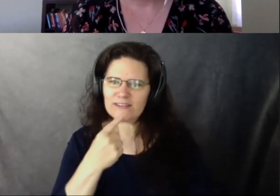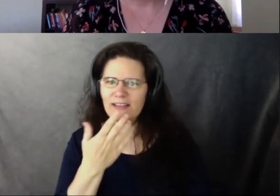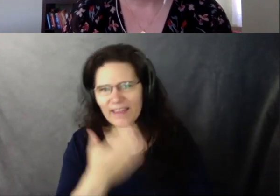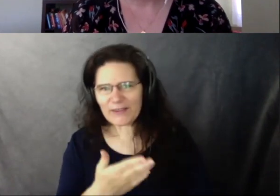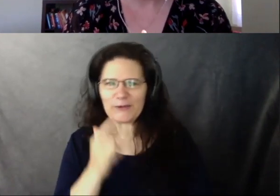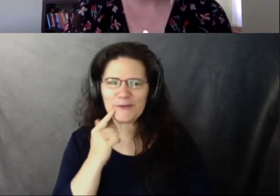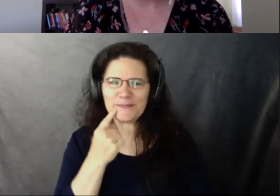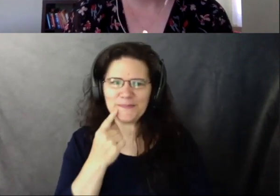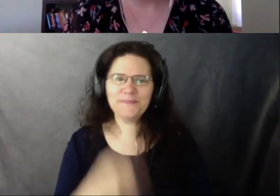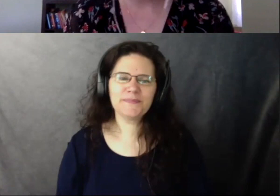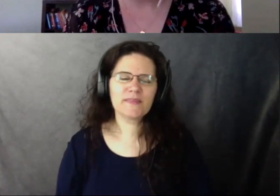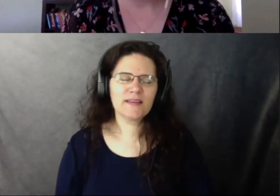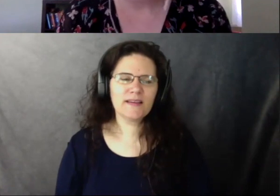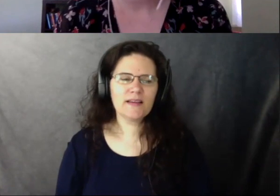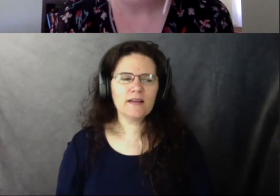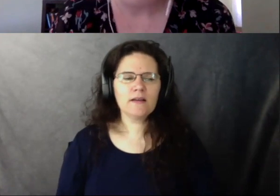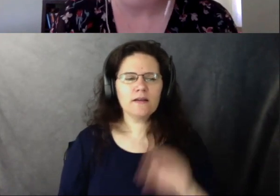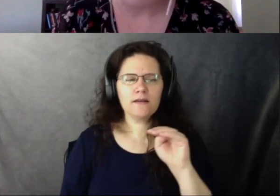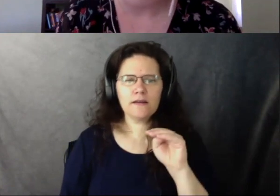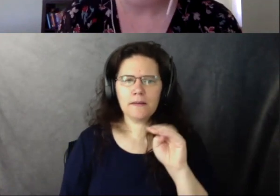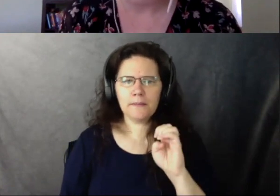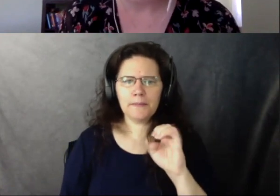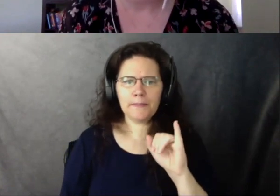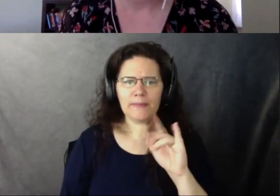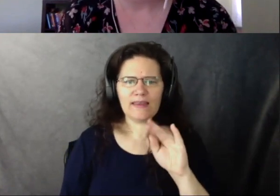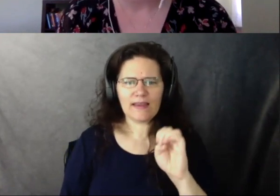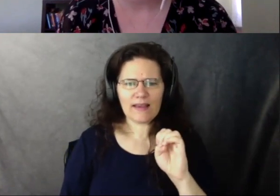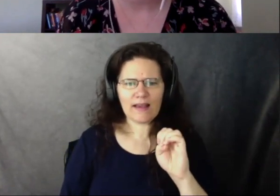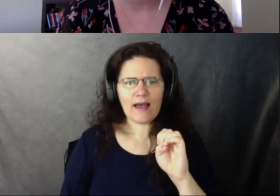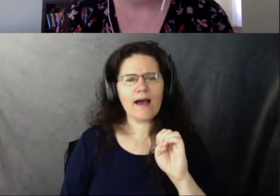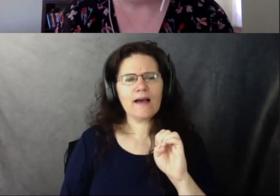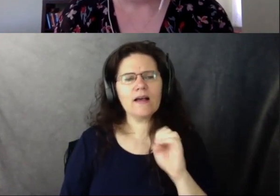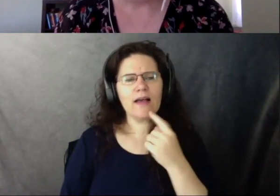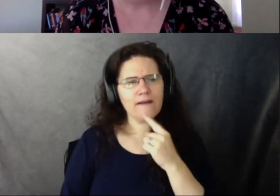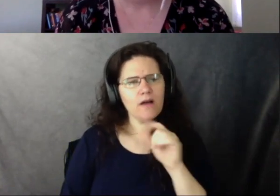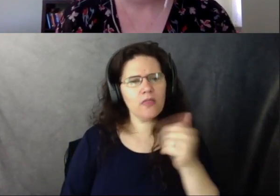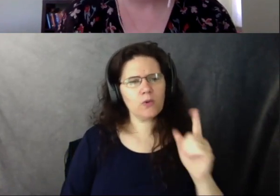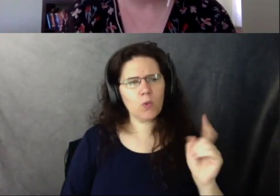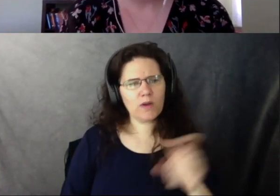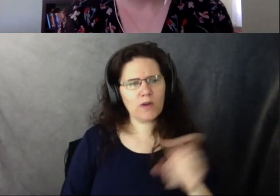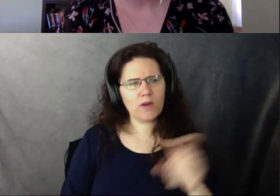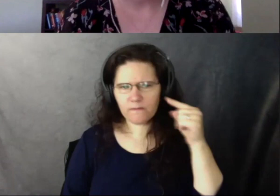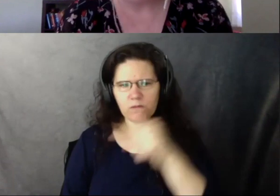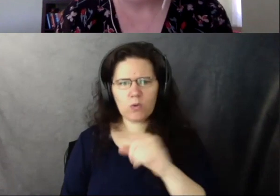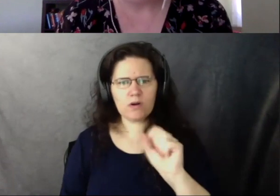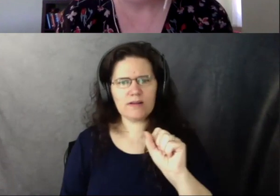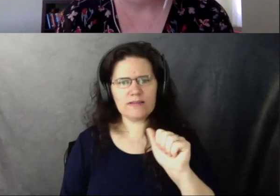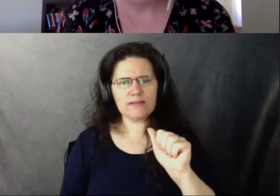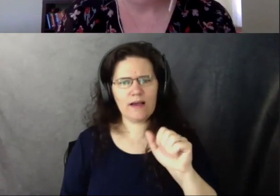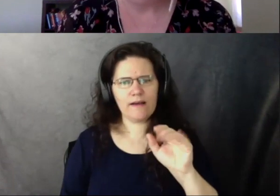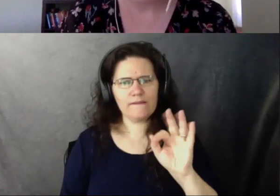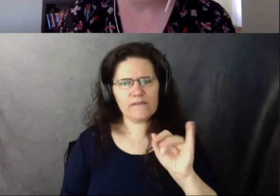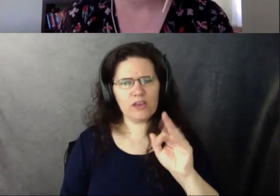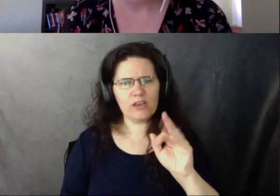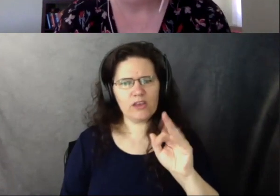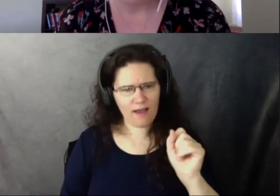Wonderful. Safira, we did get one more question for you from the chat box. And it's, what are some of the challenges that